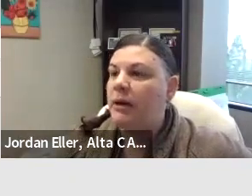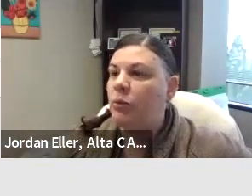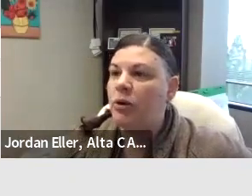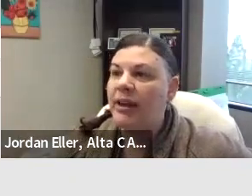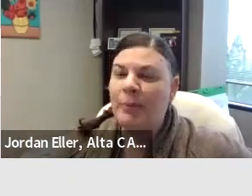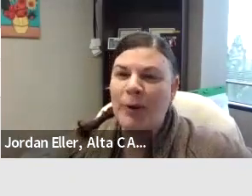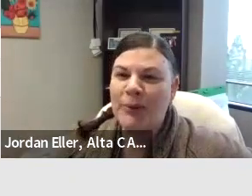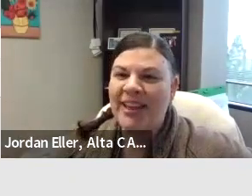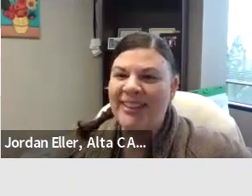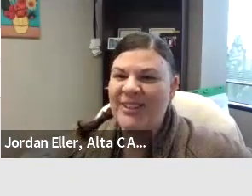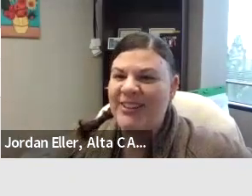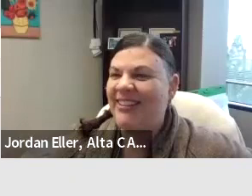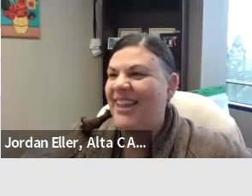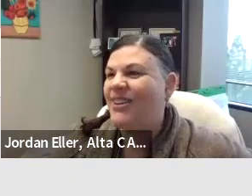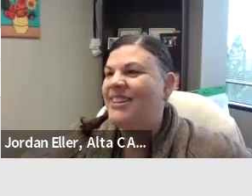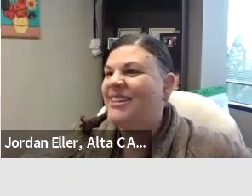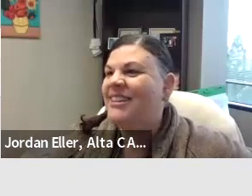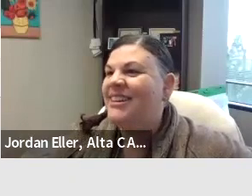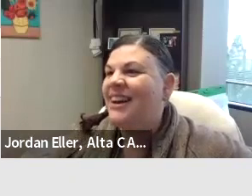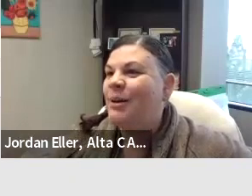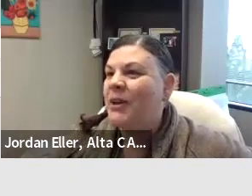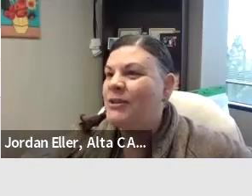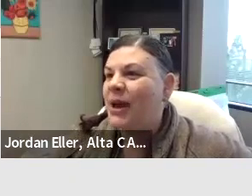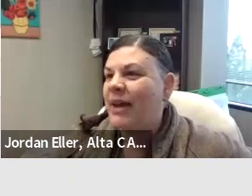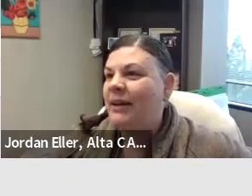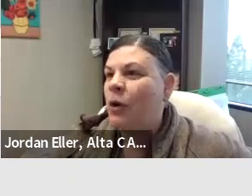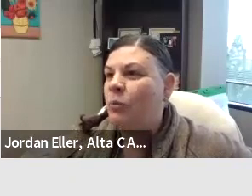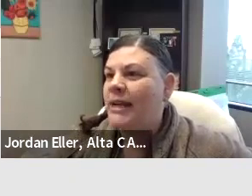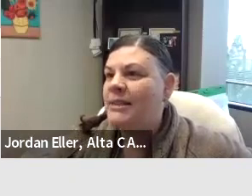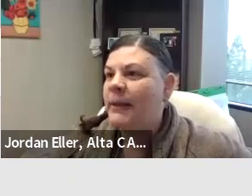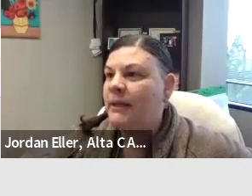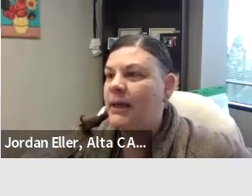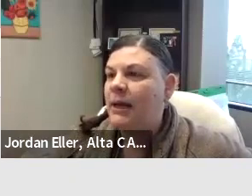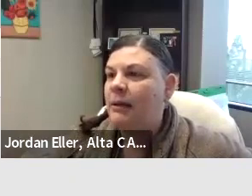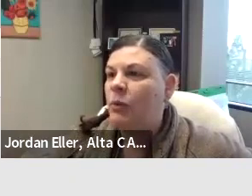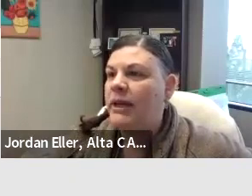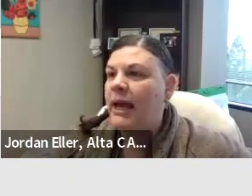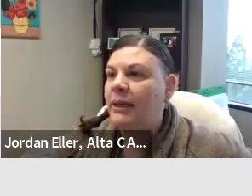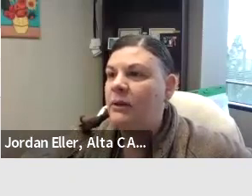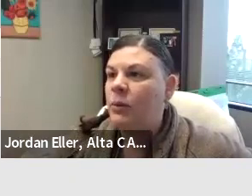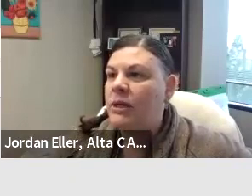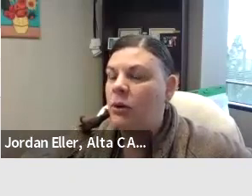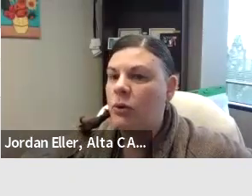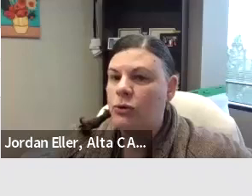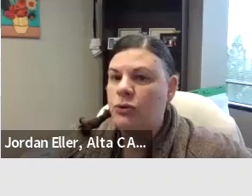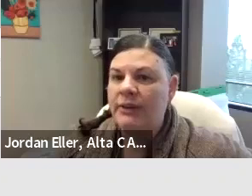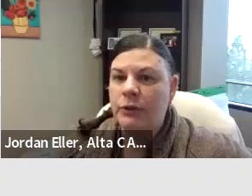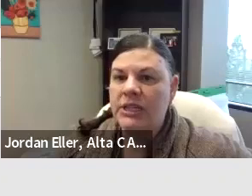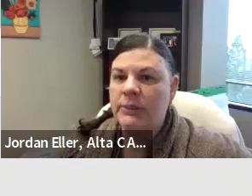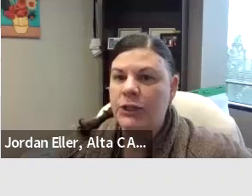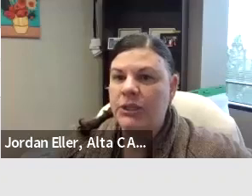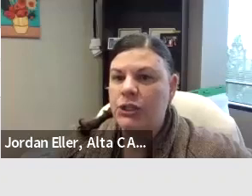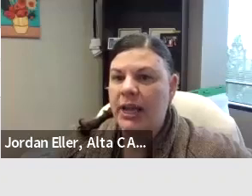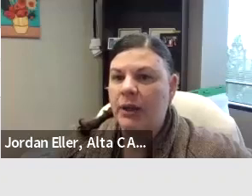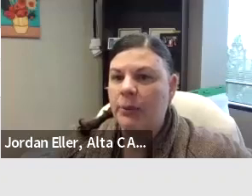be, we'll partner with Helen's unit on that one. We also have out-of-home respite. When Helen was our cultural